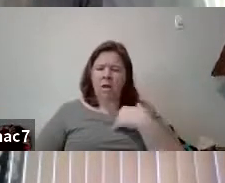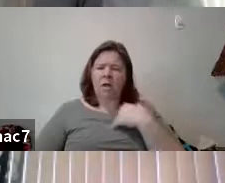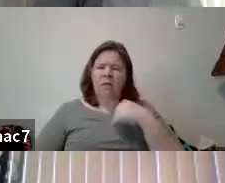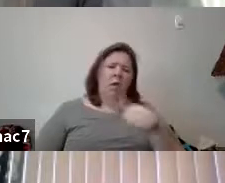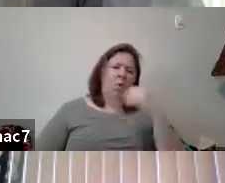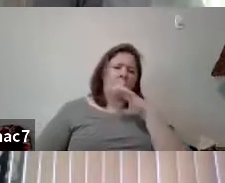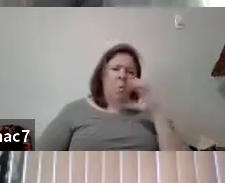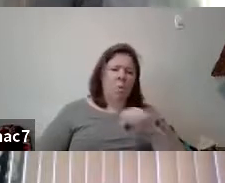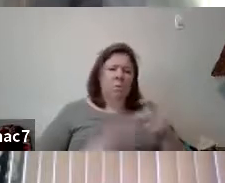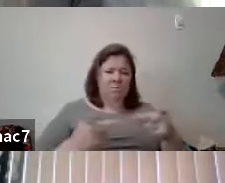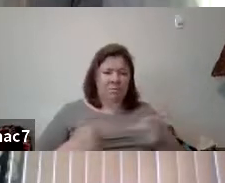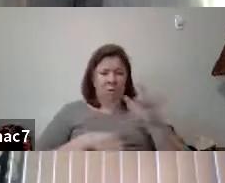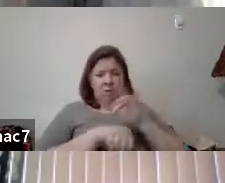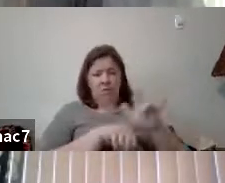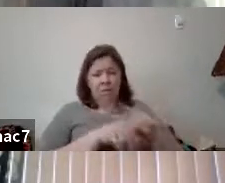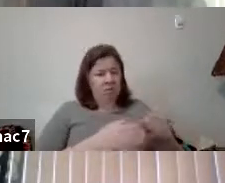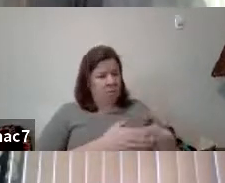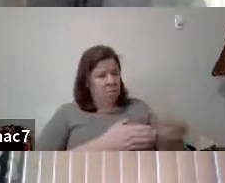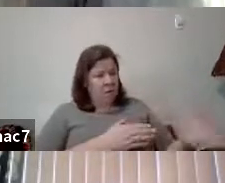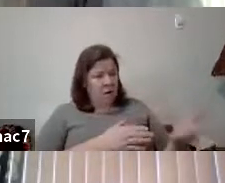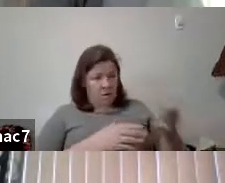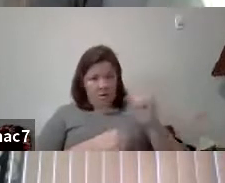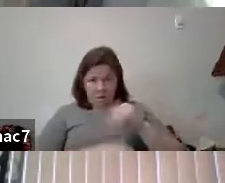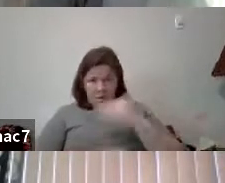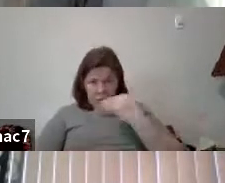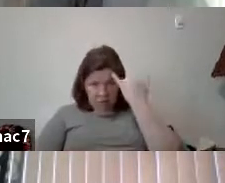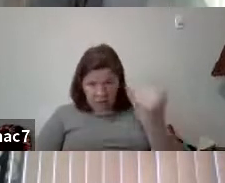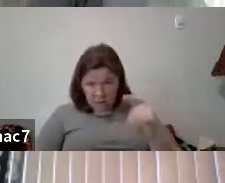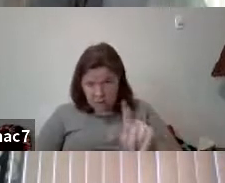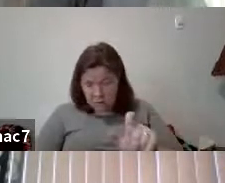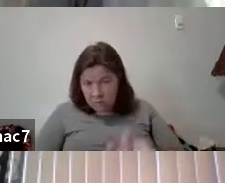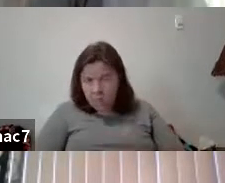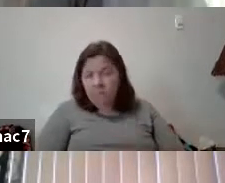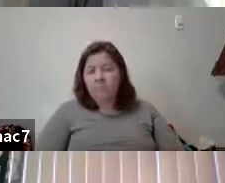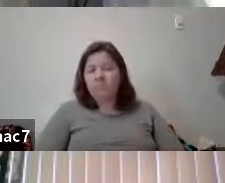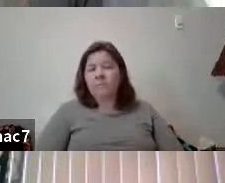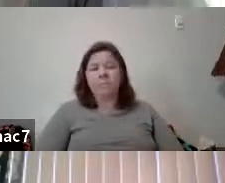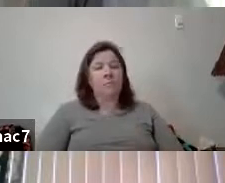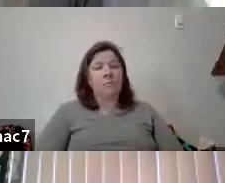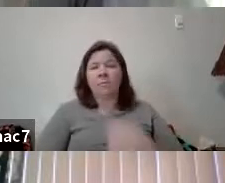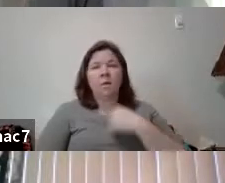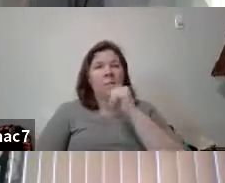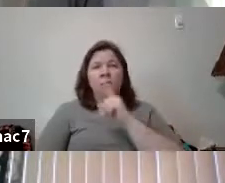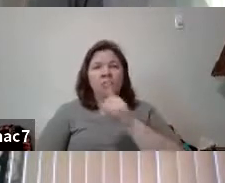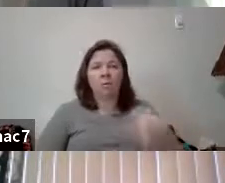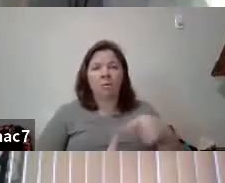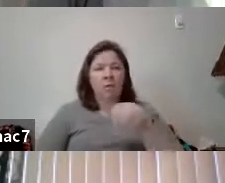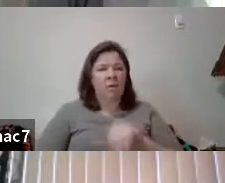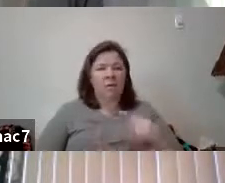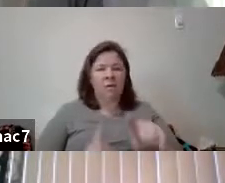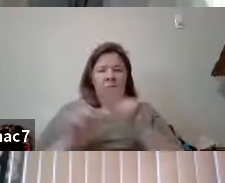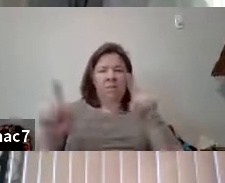are available for, you know, to buy. Would that be a good idea? I'm not so sure that there's much